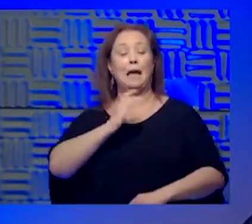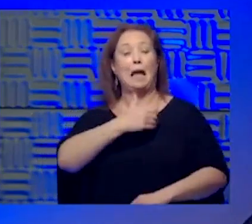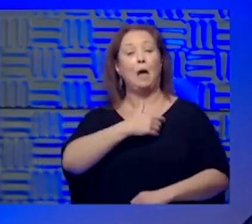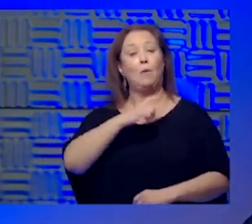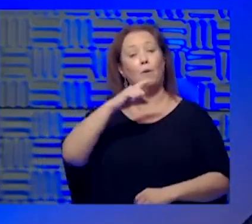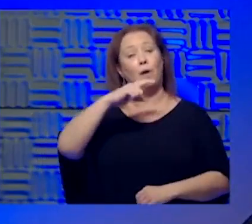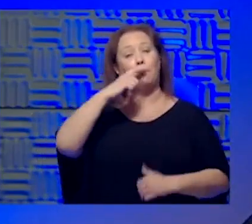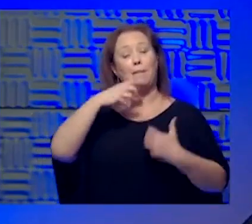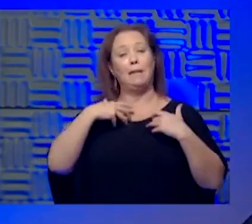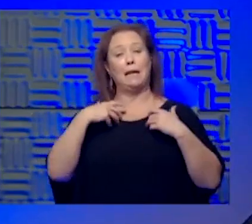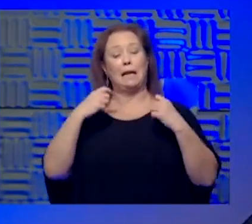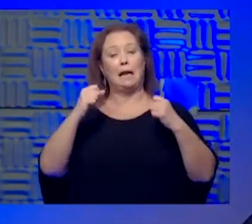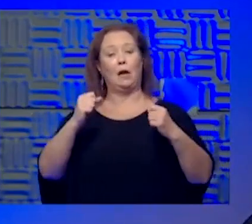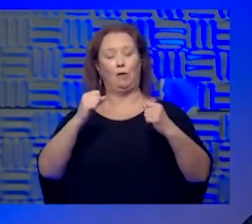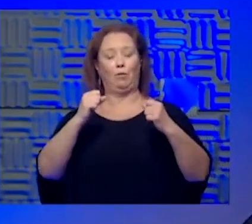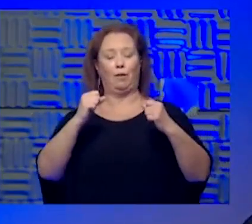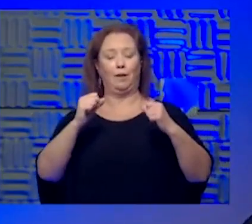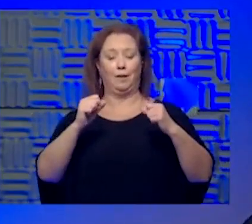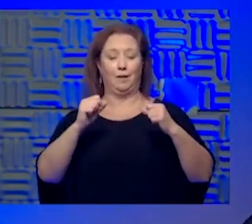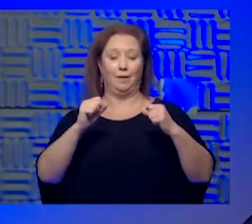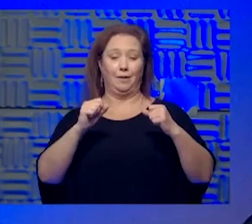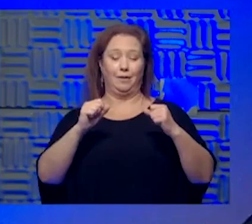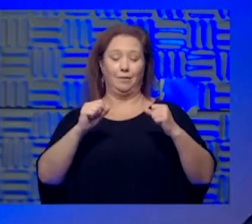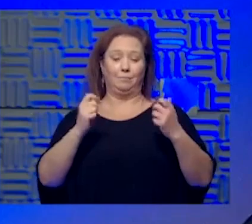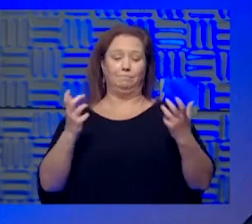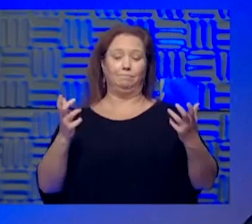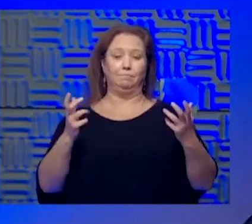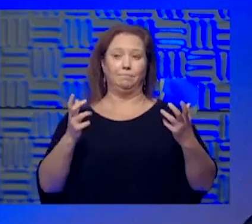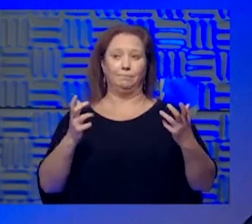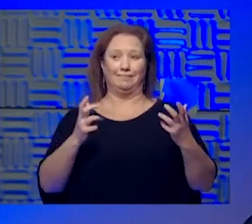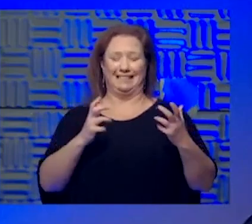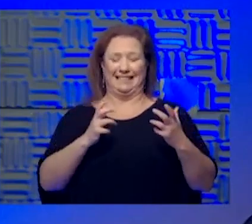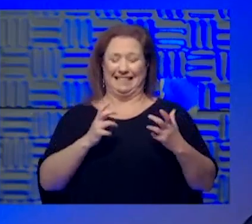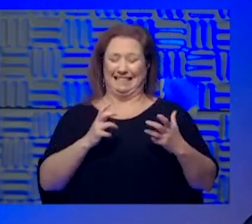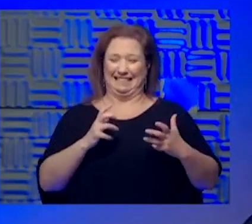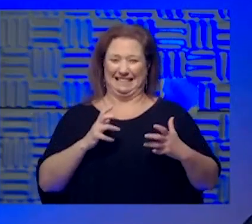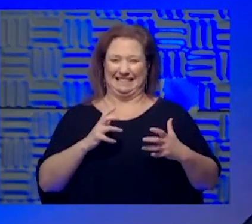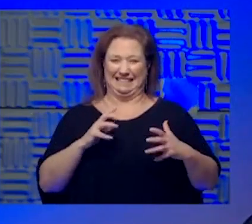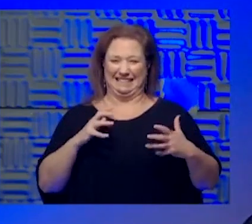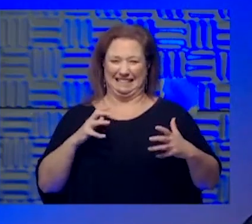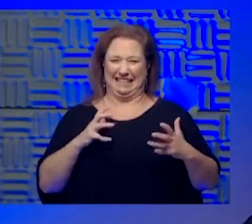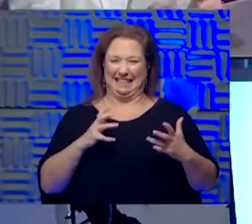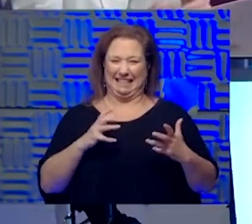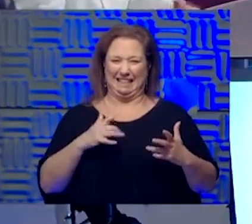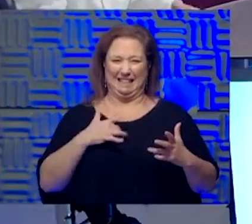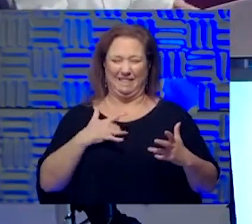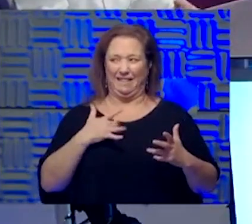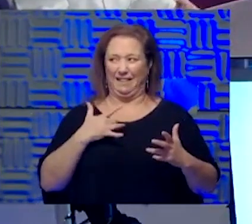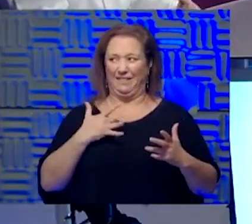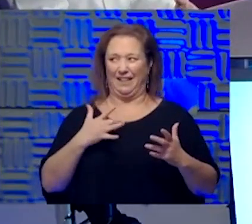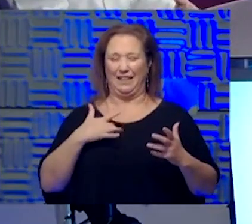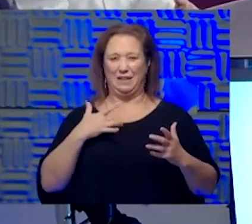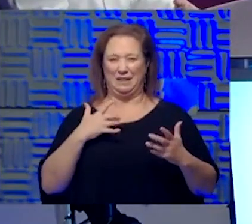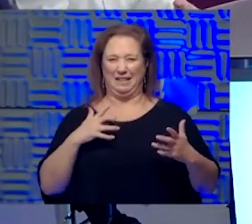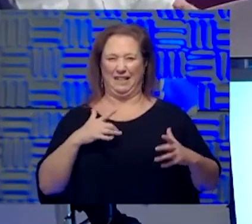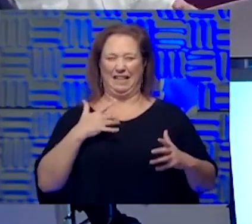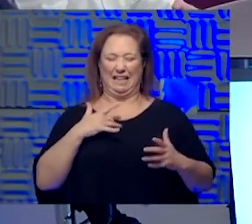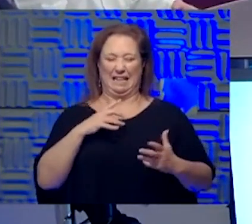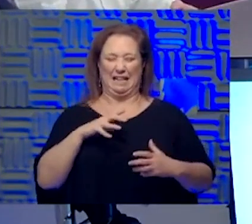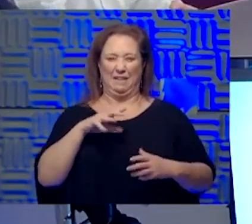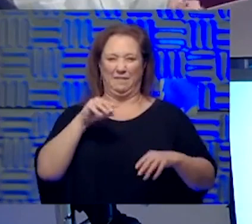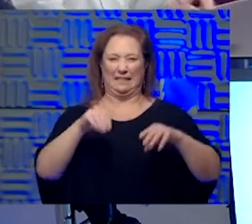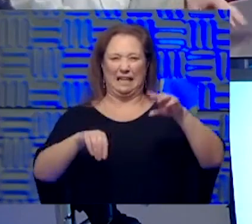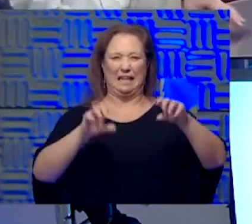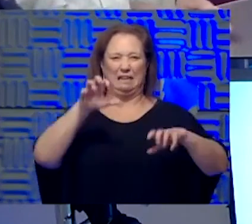health colleagues really grimace at the sight, at the thought Did you just of cringe? potlucks